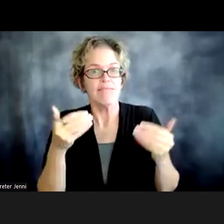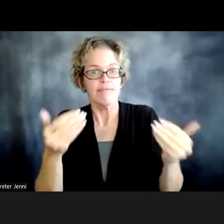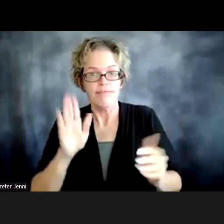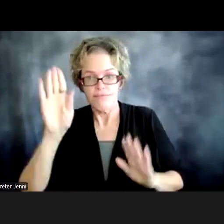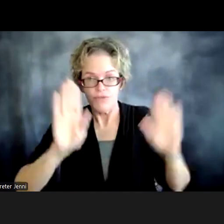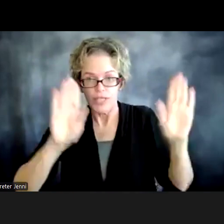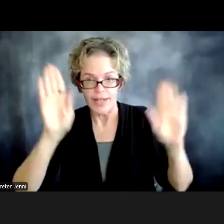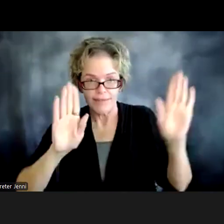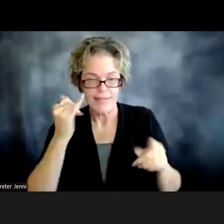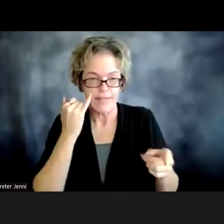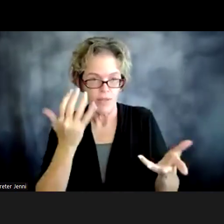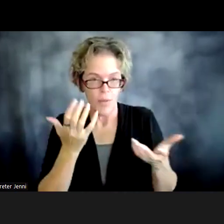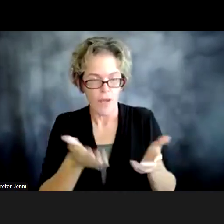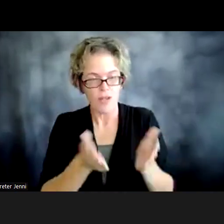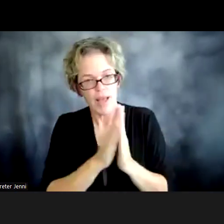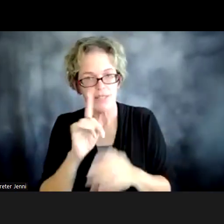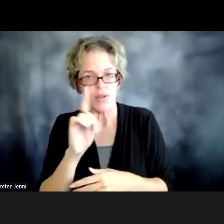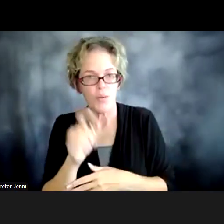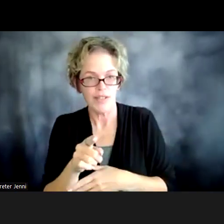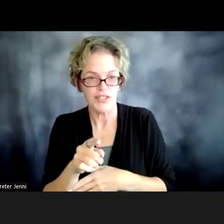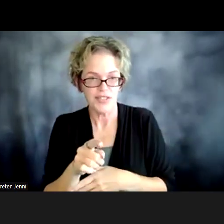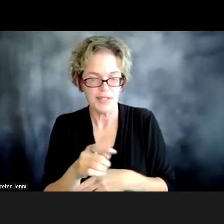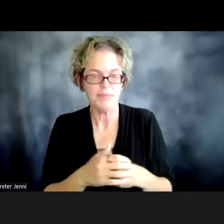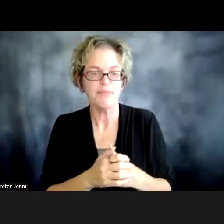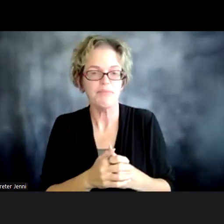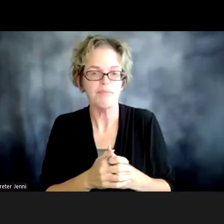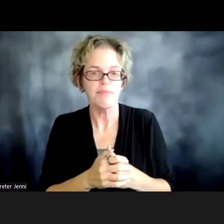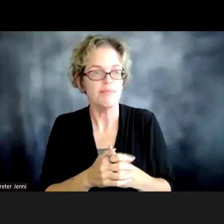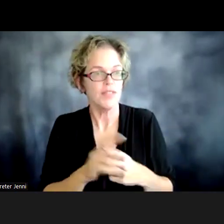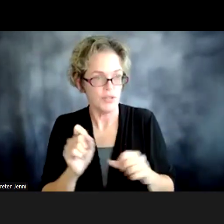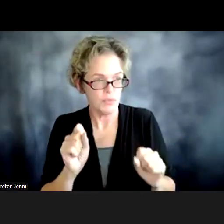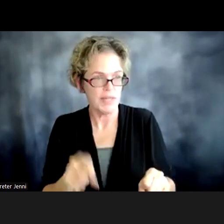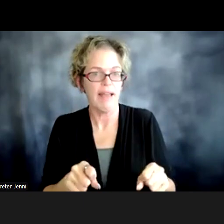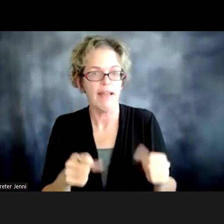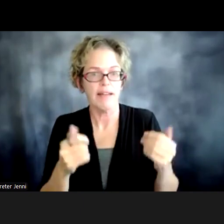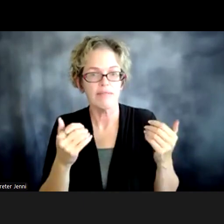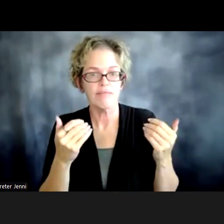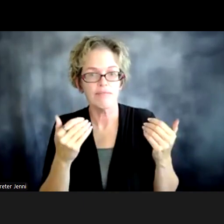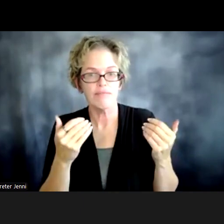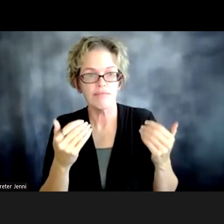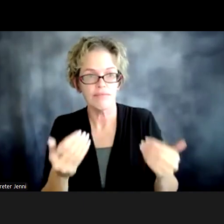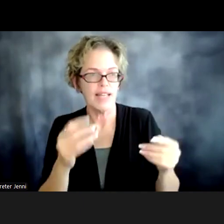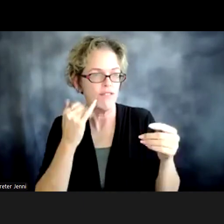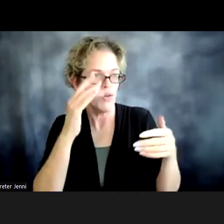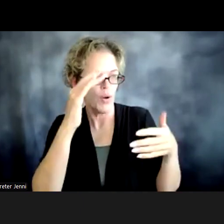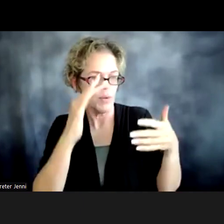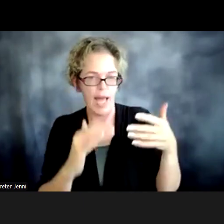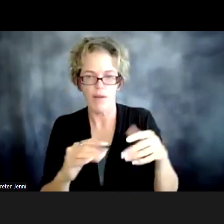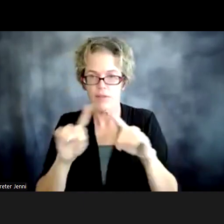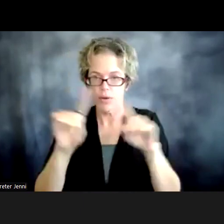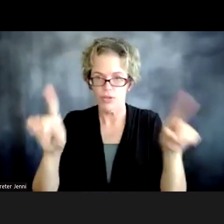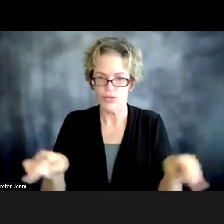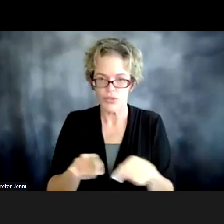hands if they would like to ask a question of us. You can certainly do that If you go down to the bottom of your